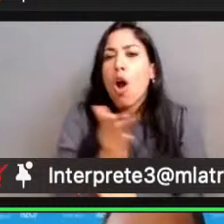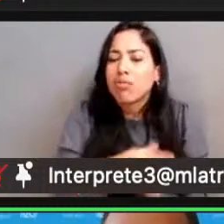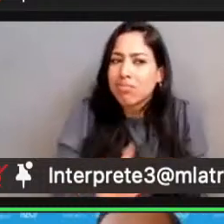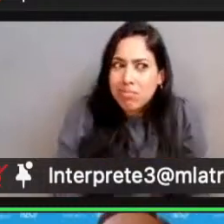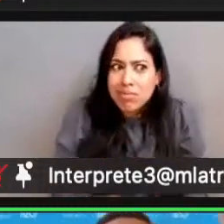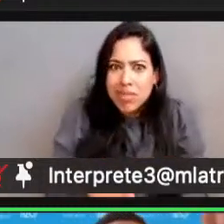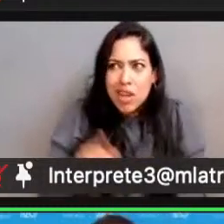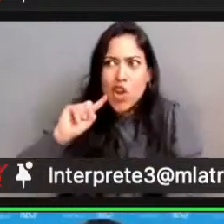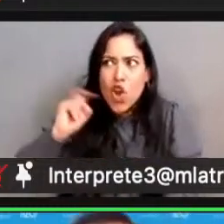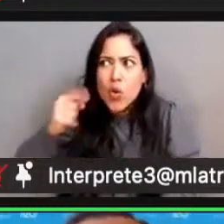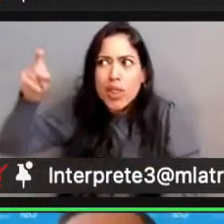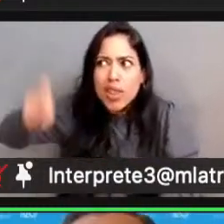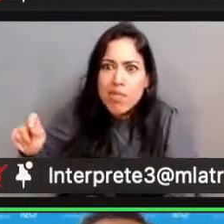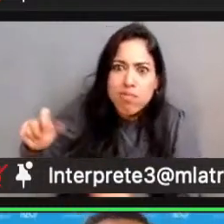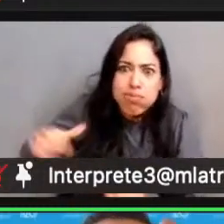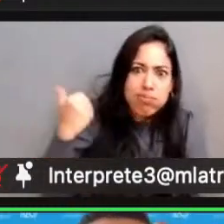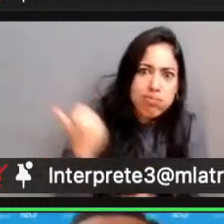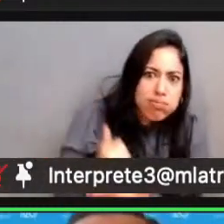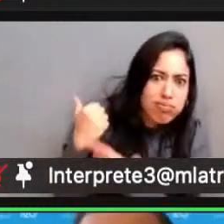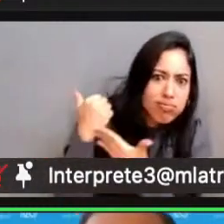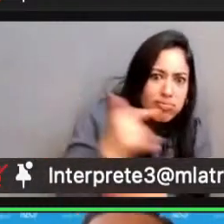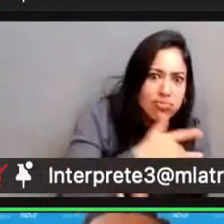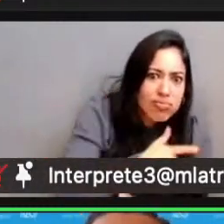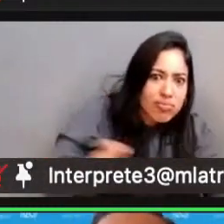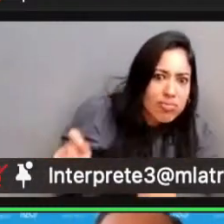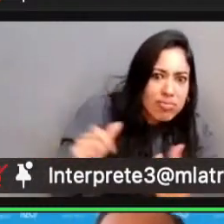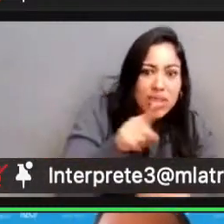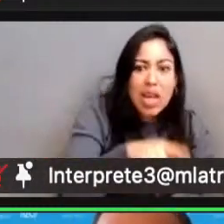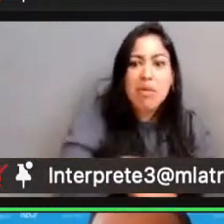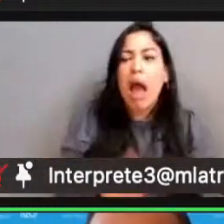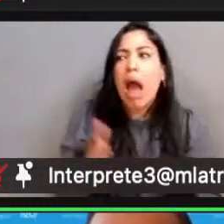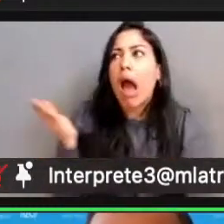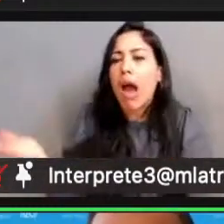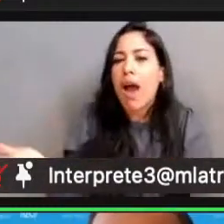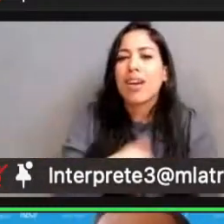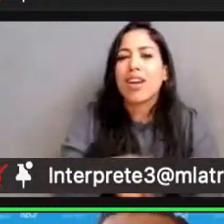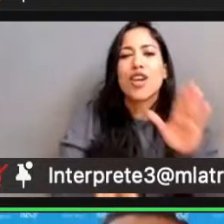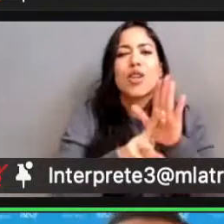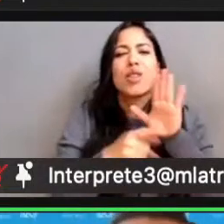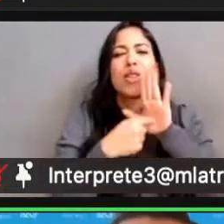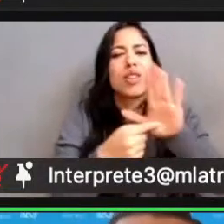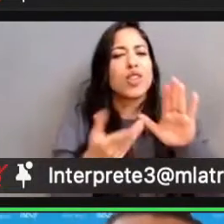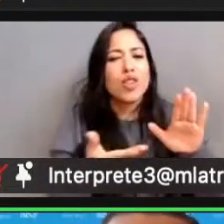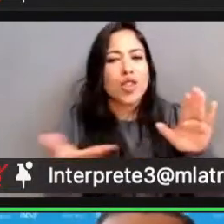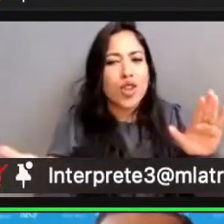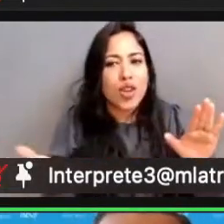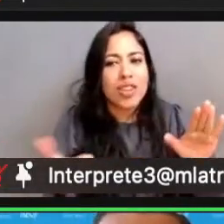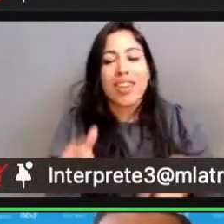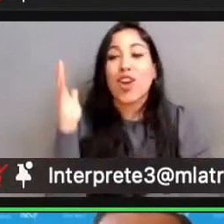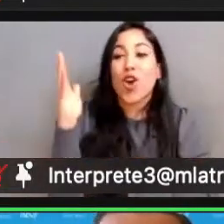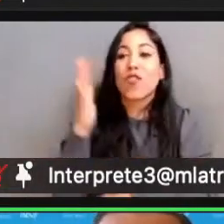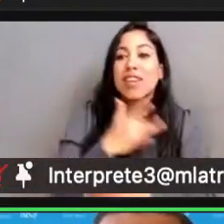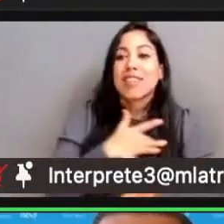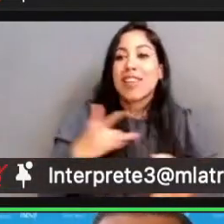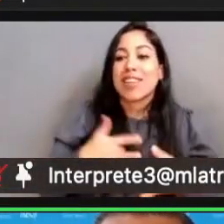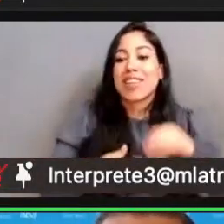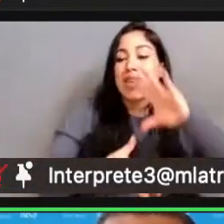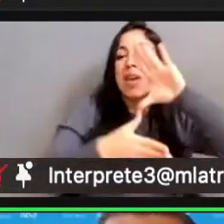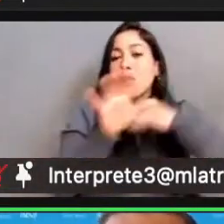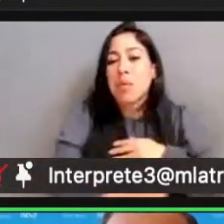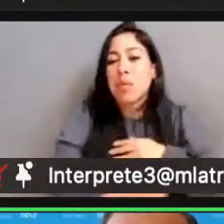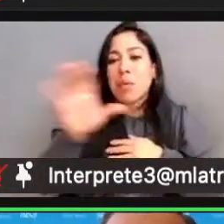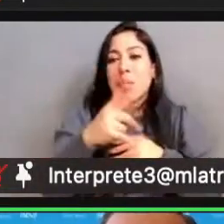this is what happens when we give instead of give justice. This is the resolution on the Pan